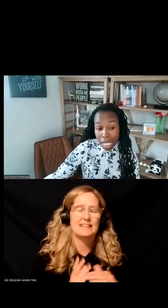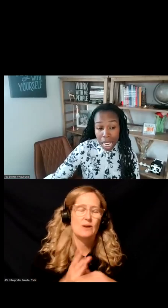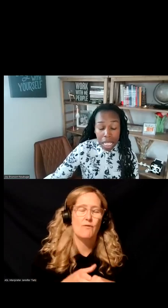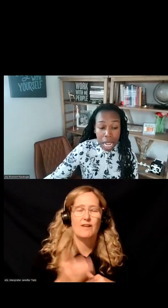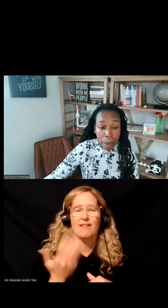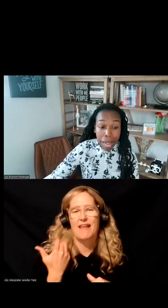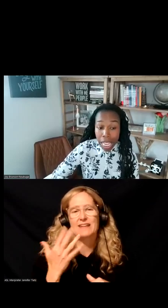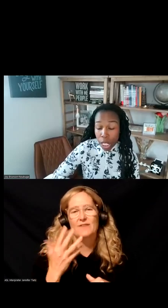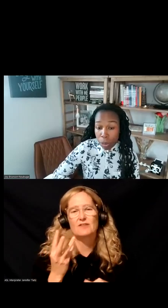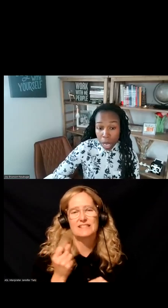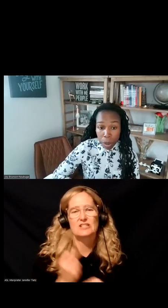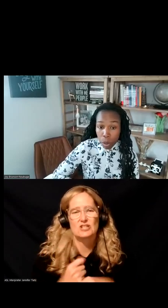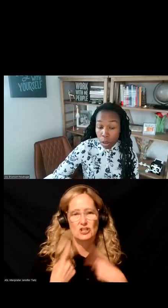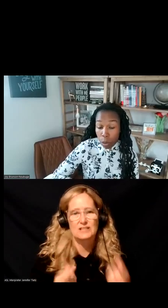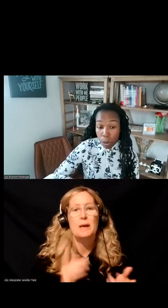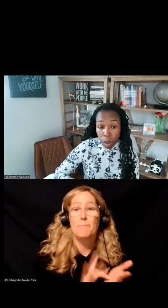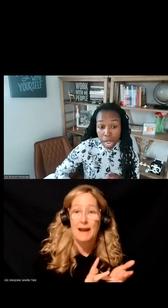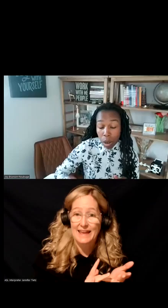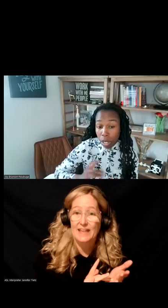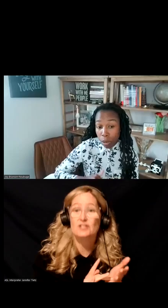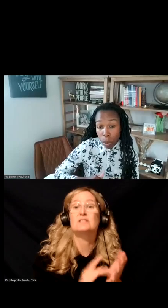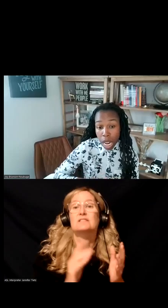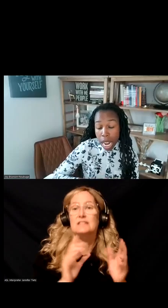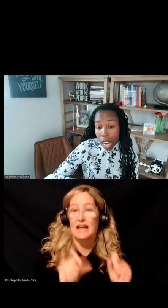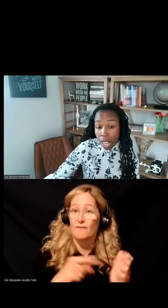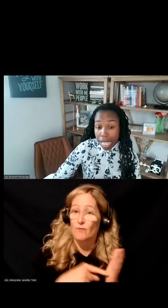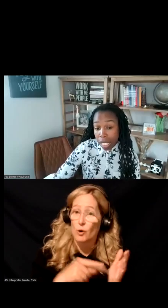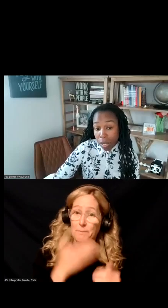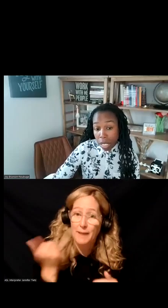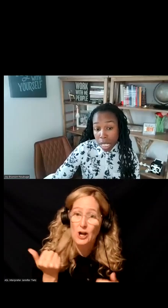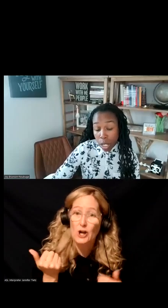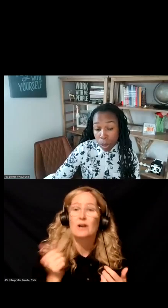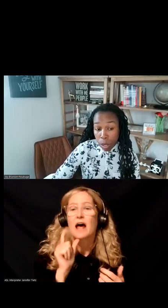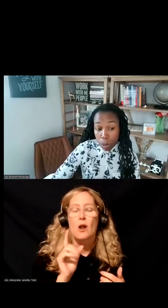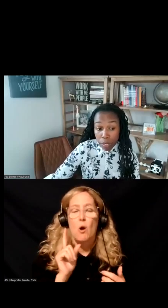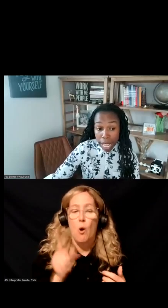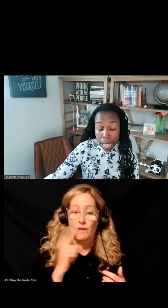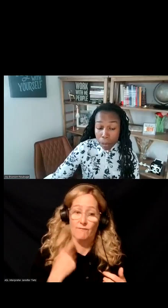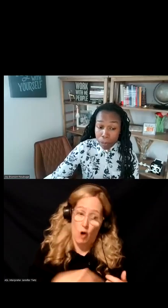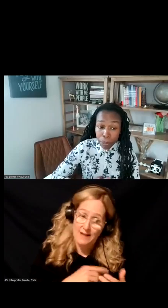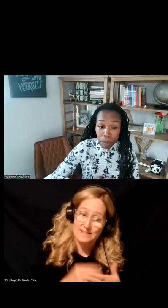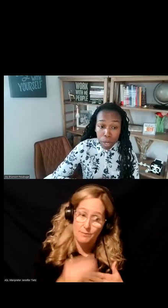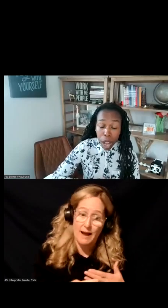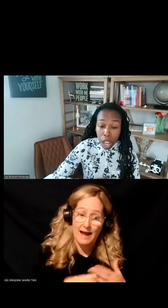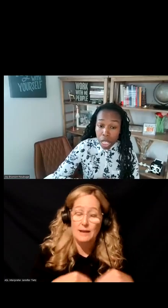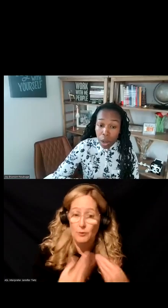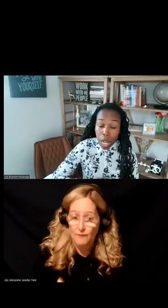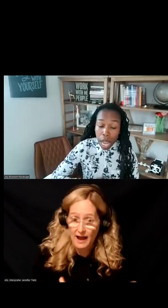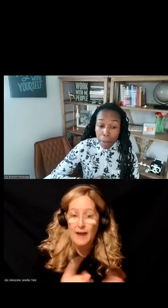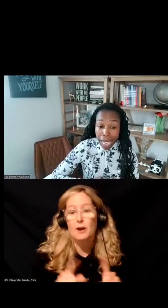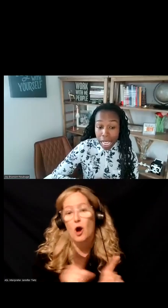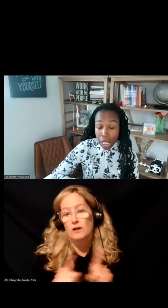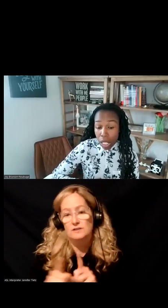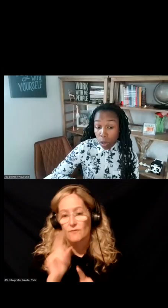5 to 6 years, medications becoming more affordable, not only for our crisis facility to be able to provide them, but